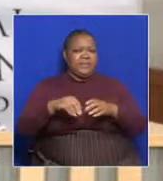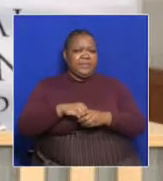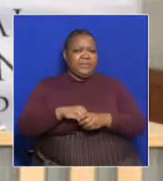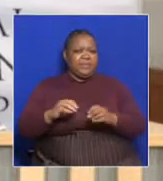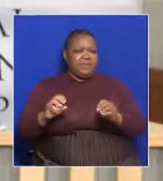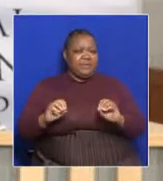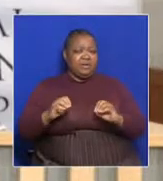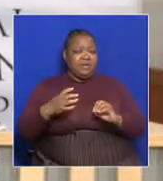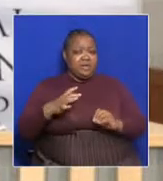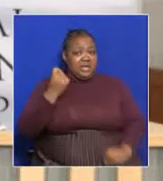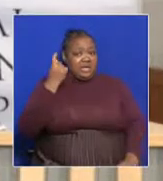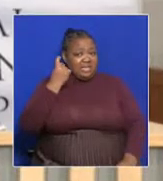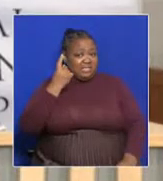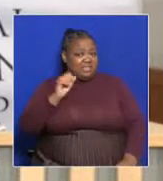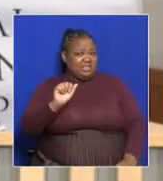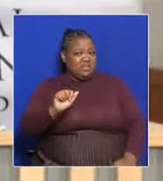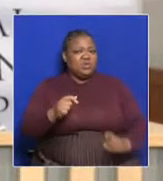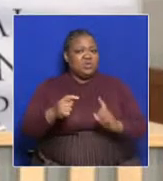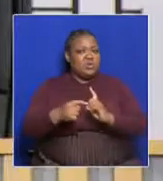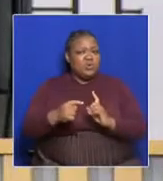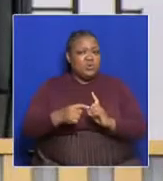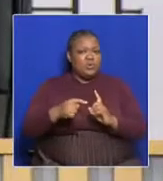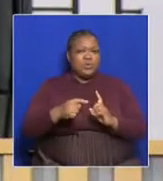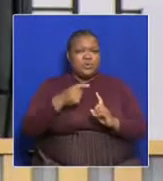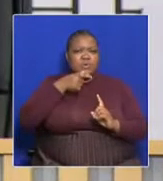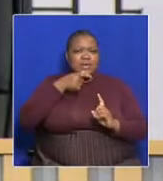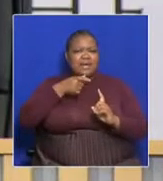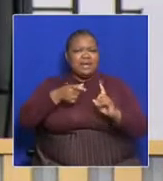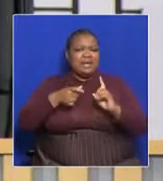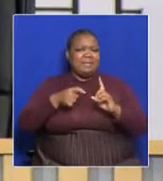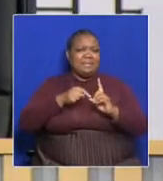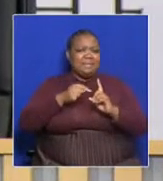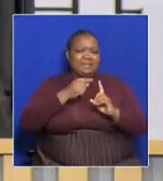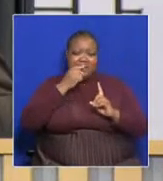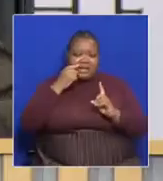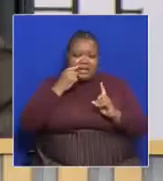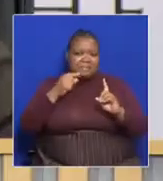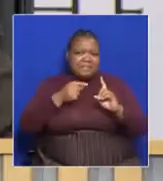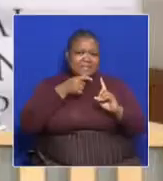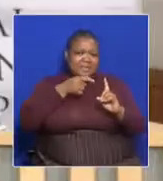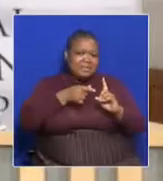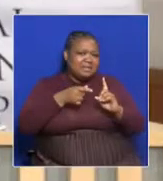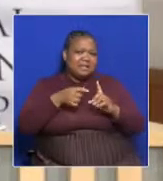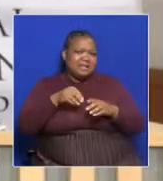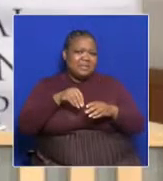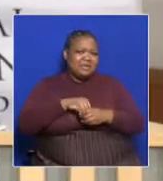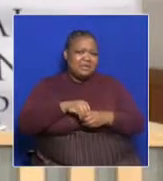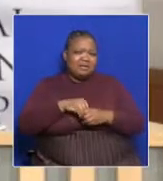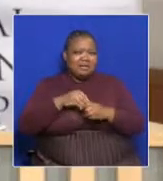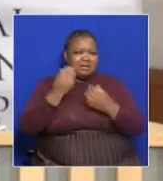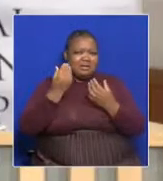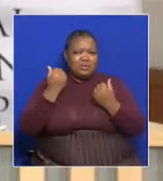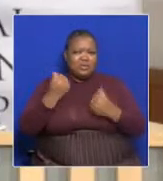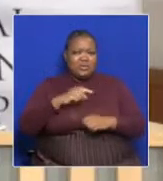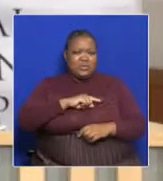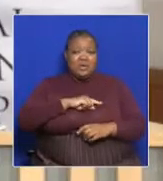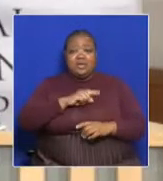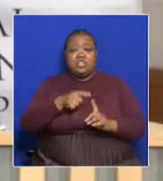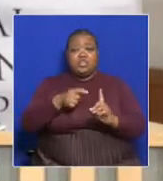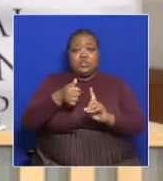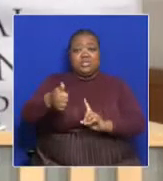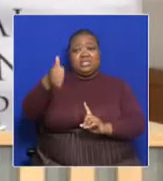keep referencing General Flynn. Okay. You are a senior member within DPCI, and I'm Yes. entitled to test